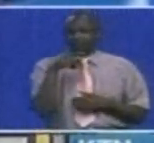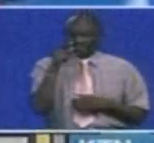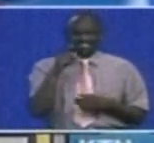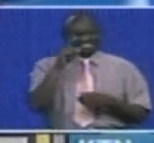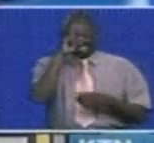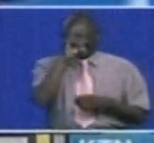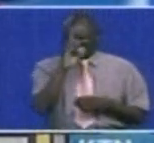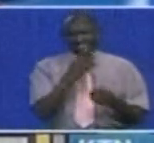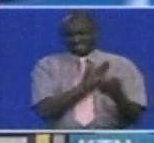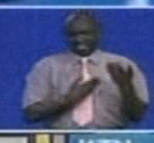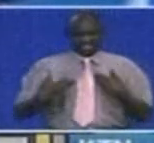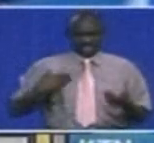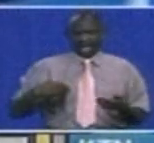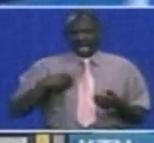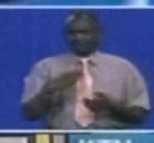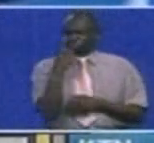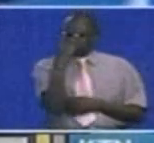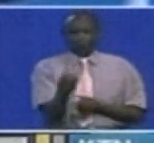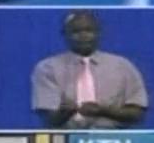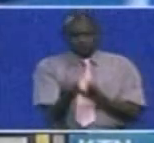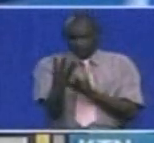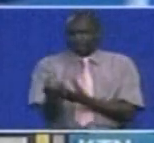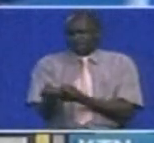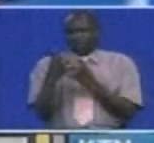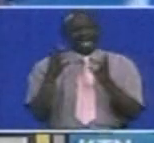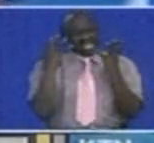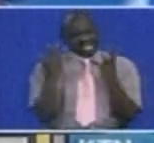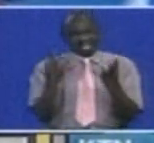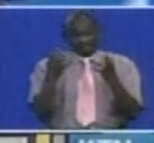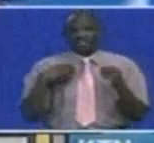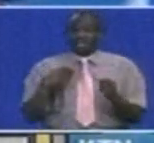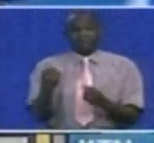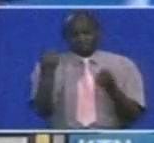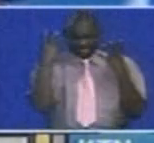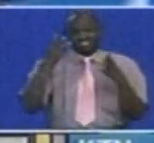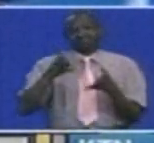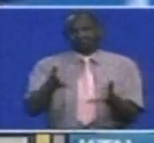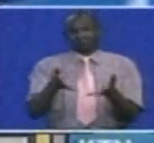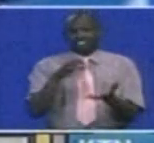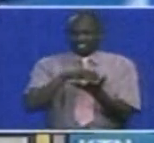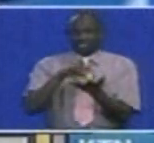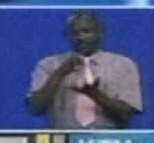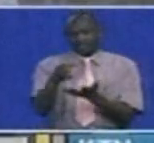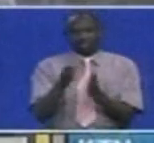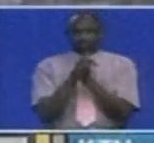injuries following 2 deadly blasts at a crowded bus station in Abuja. Betty Kialo has the details.